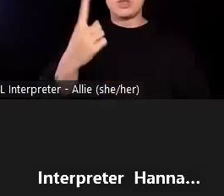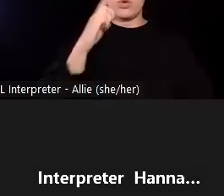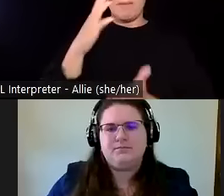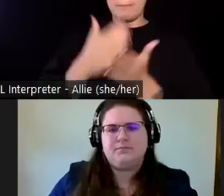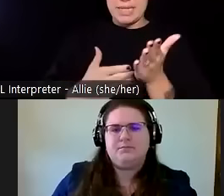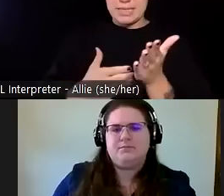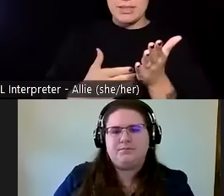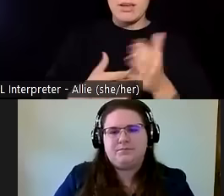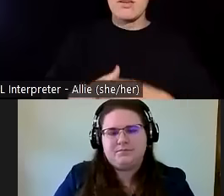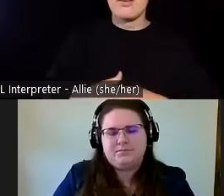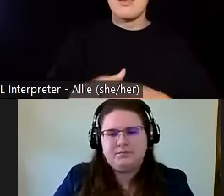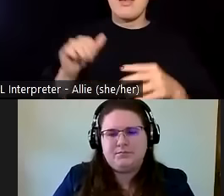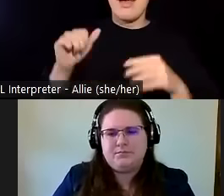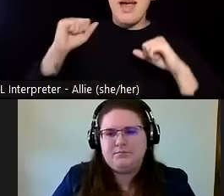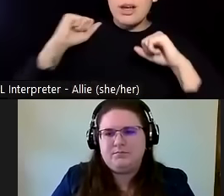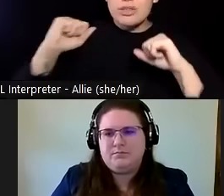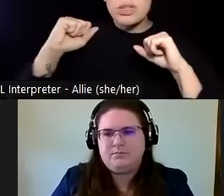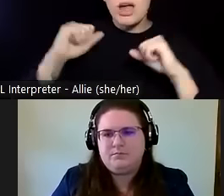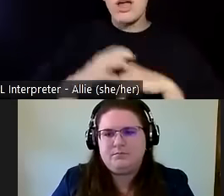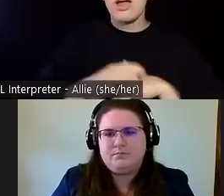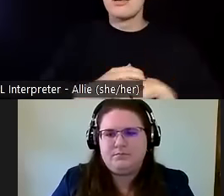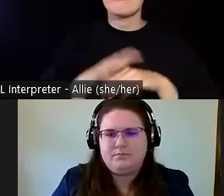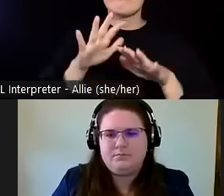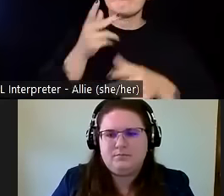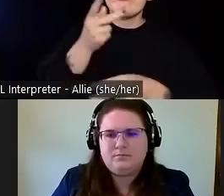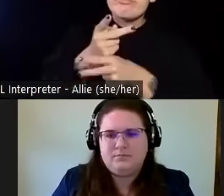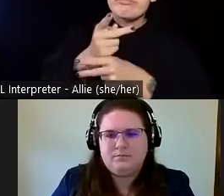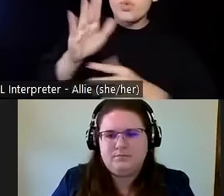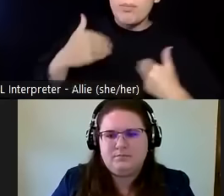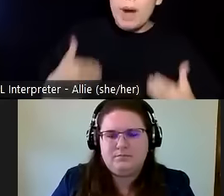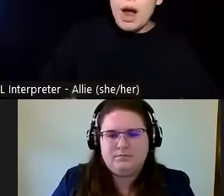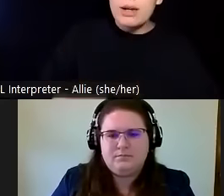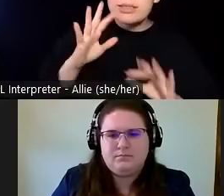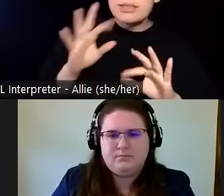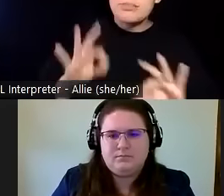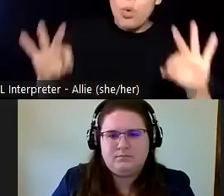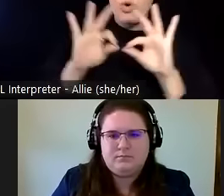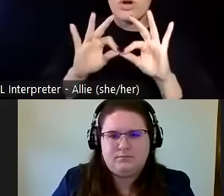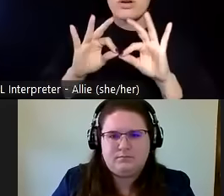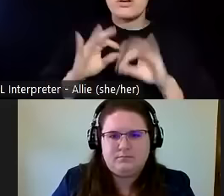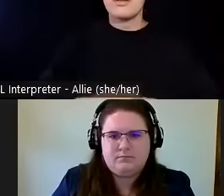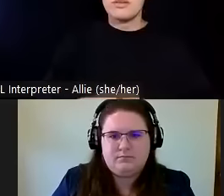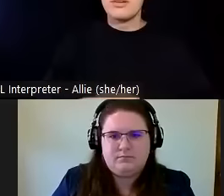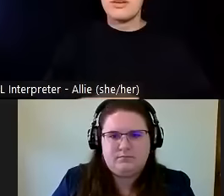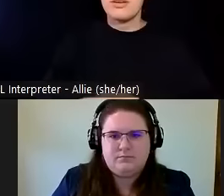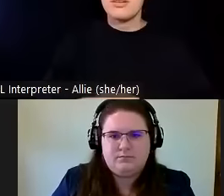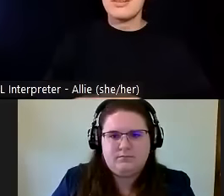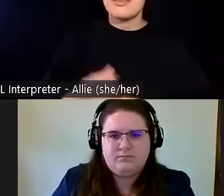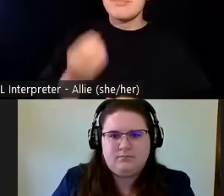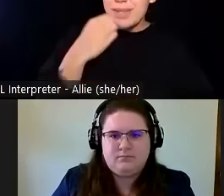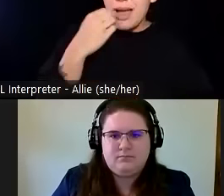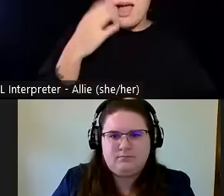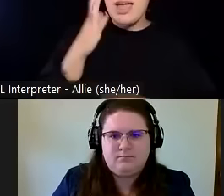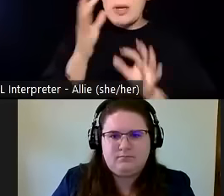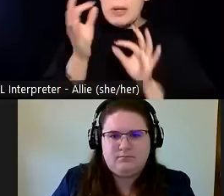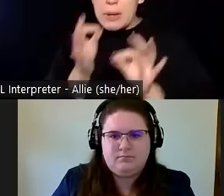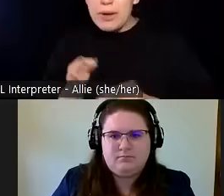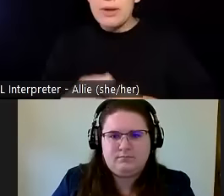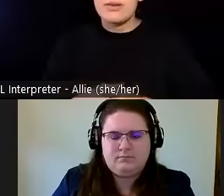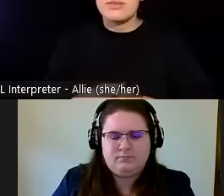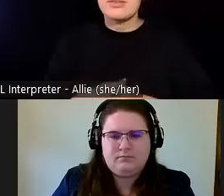it. Exercise, taking care of your body is important. Diet, we talked a little bit about,